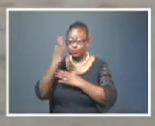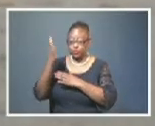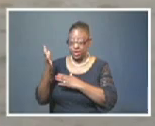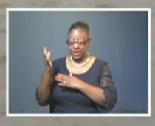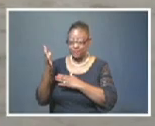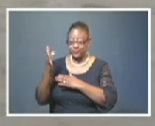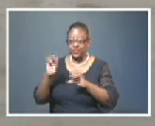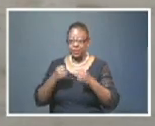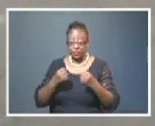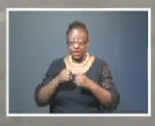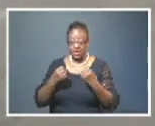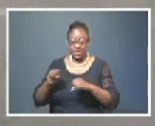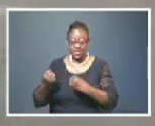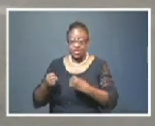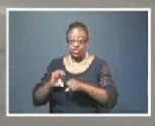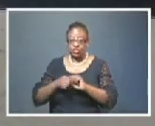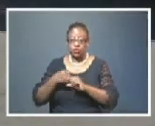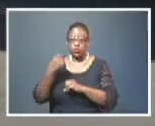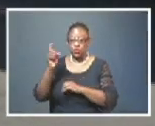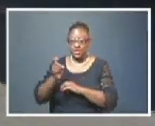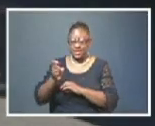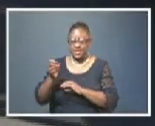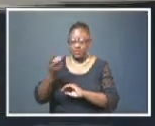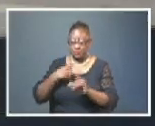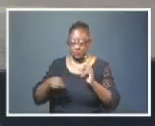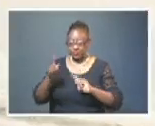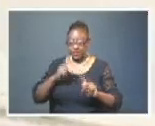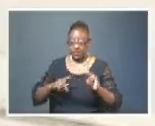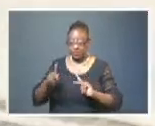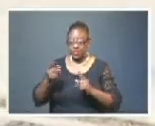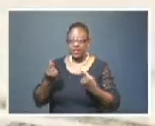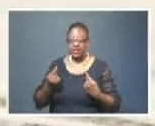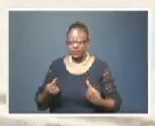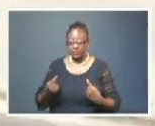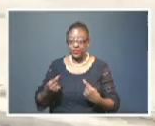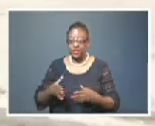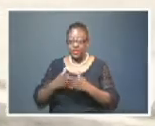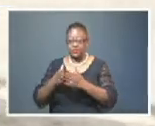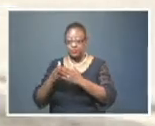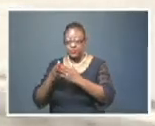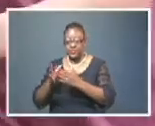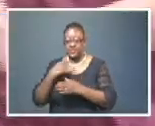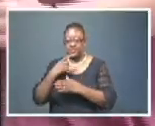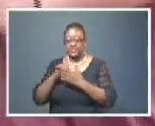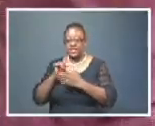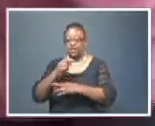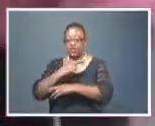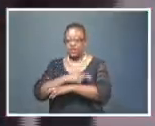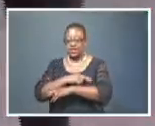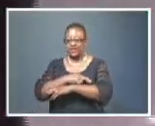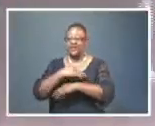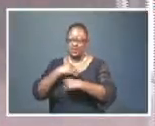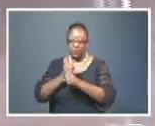reviewing protocols to keep up with the increasing number of cruise passengers. And despite fears further relaxation could trigger an upward spike